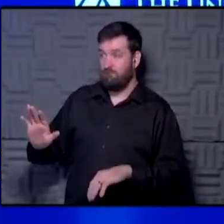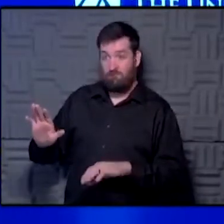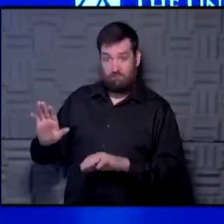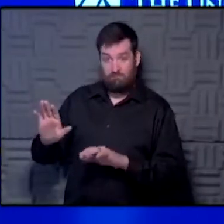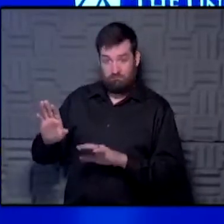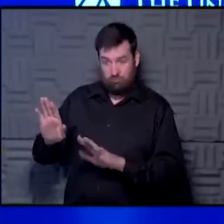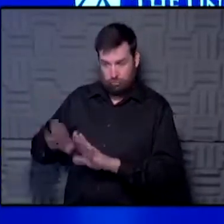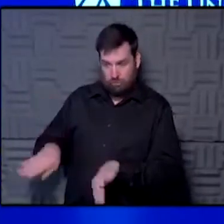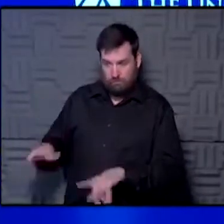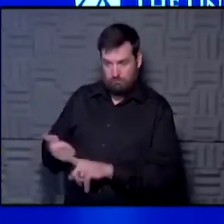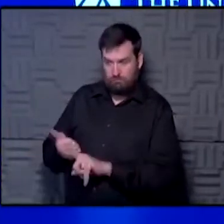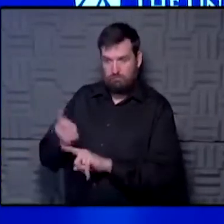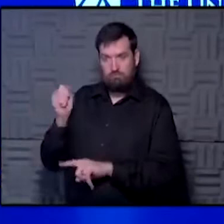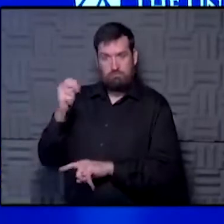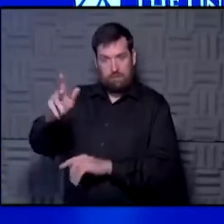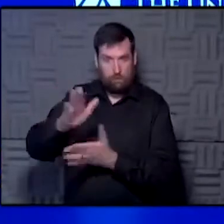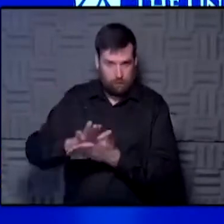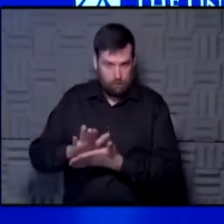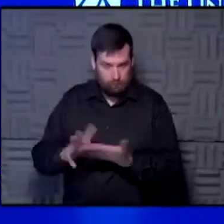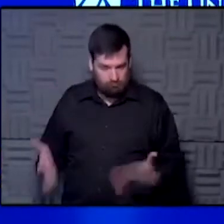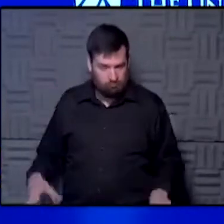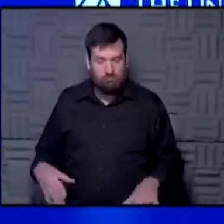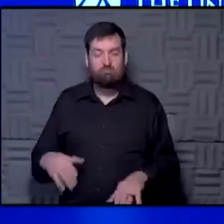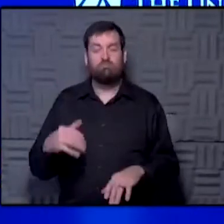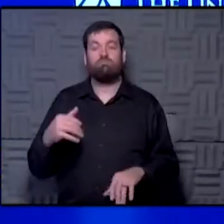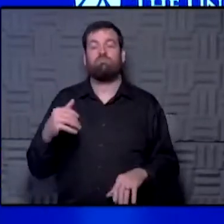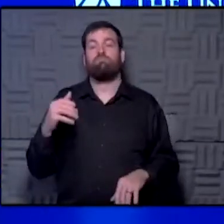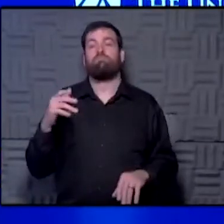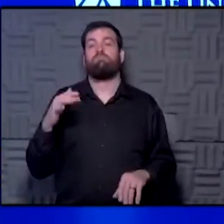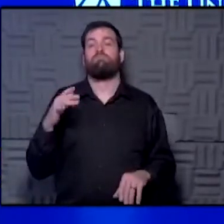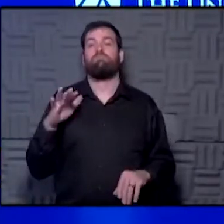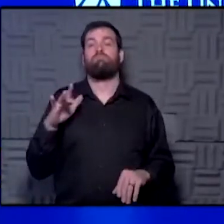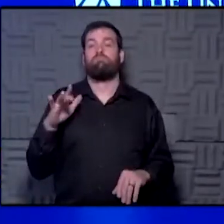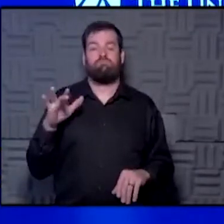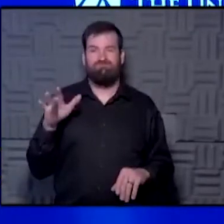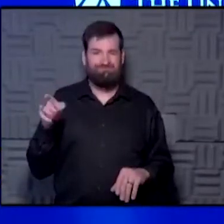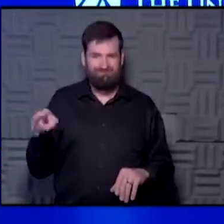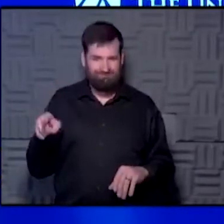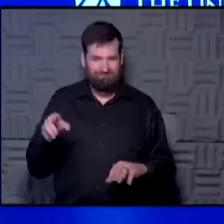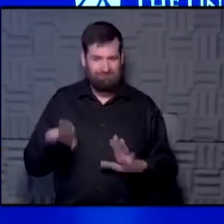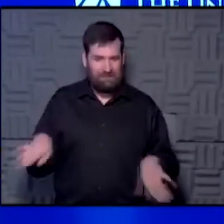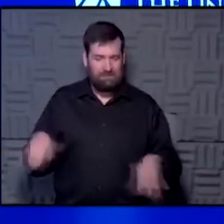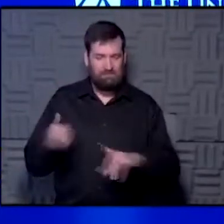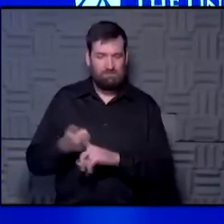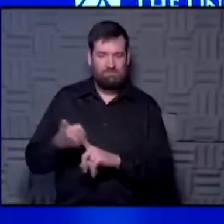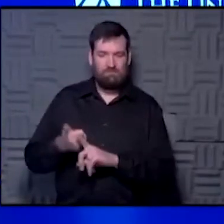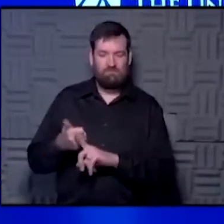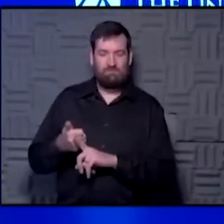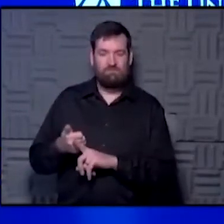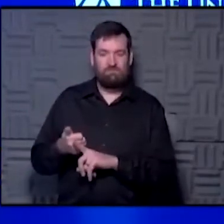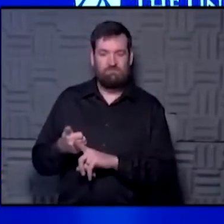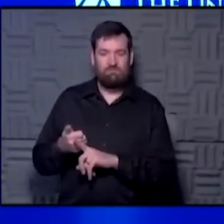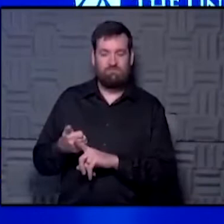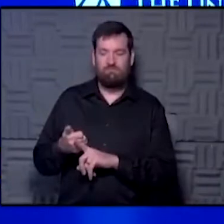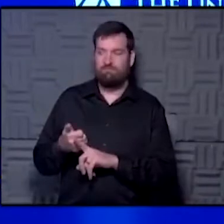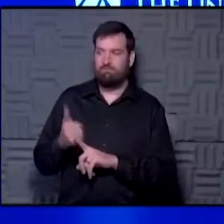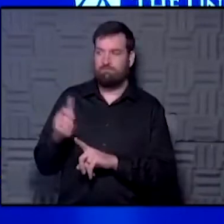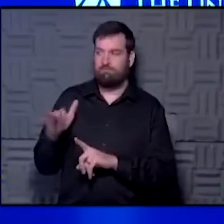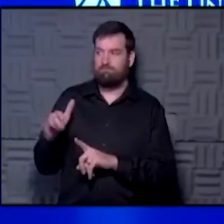in school, like a lot of them are. And when she called up to, because the kid now has, her child now